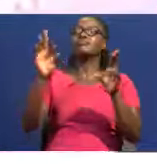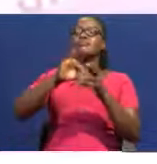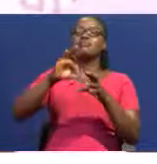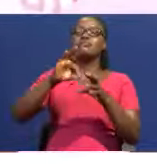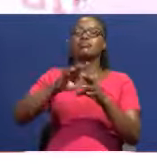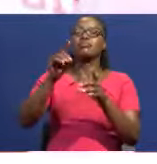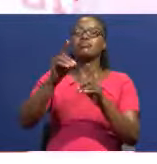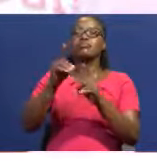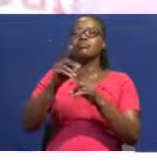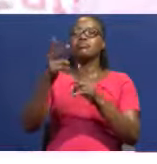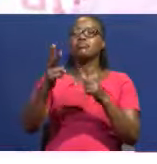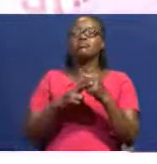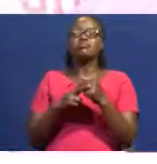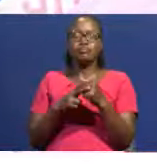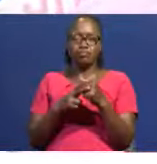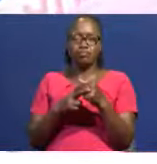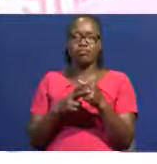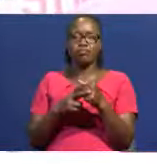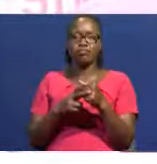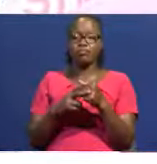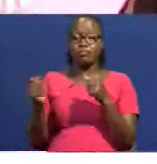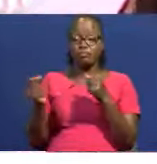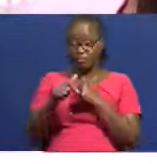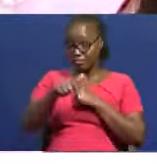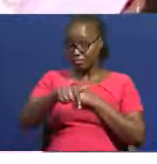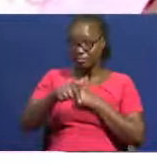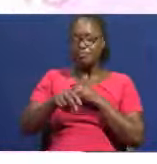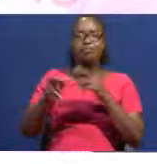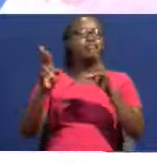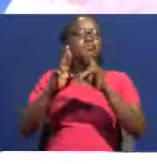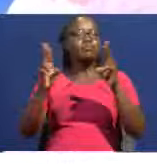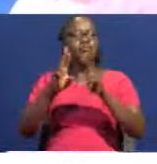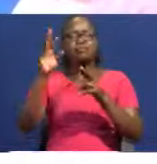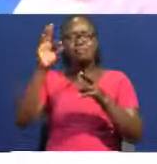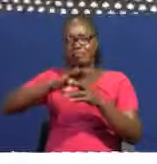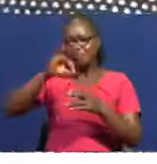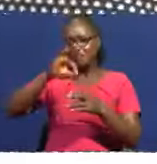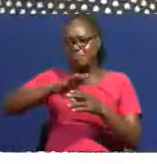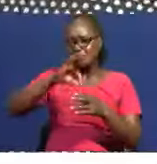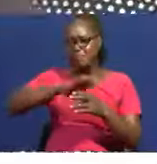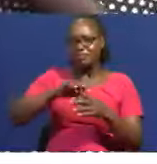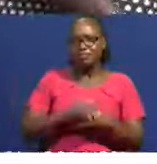tarehe 27 mwezi huu. Tuko tayari kupiga kura.